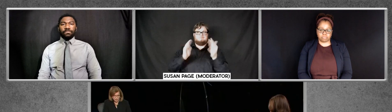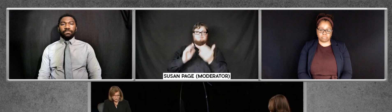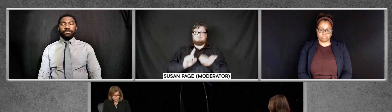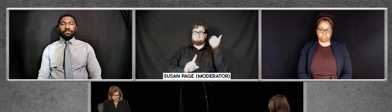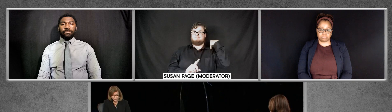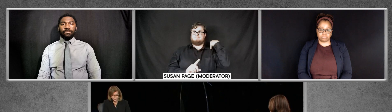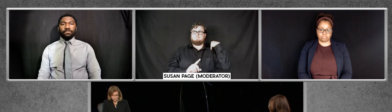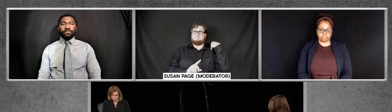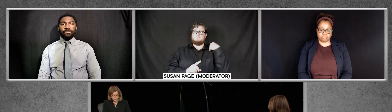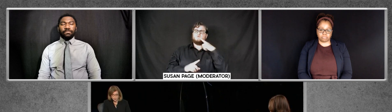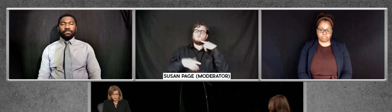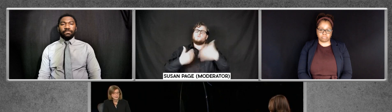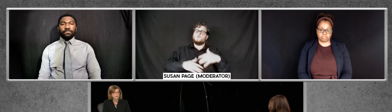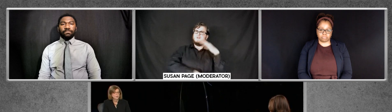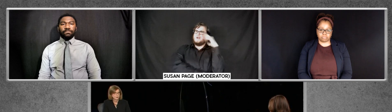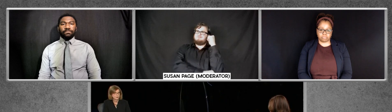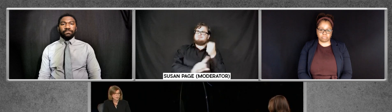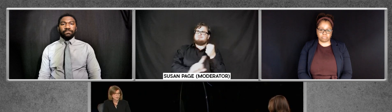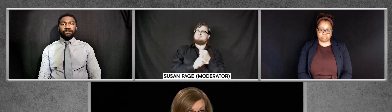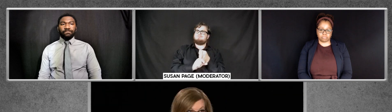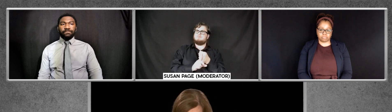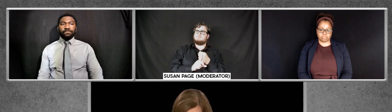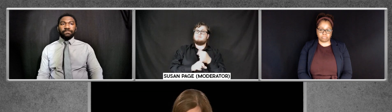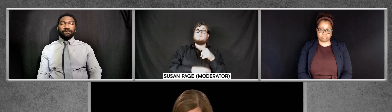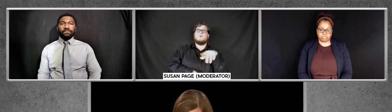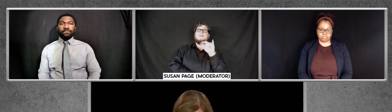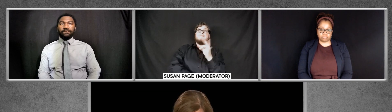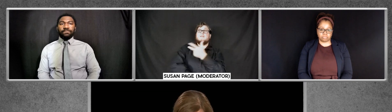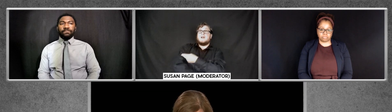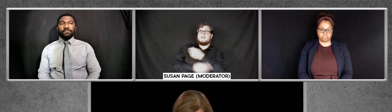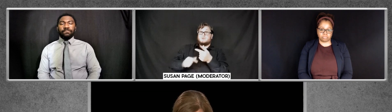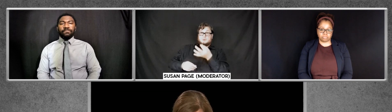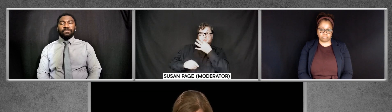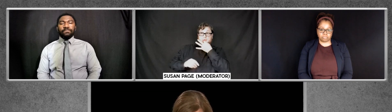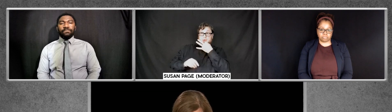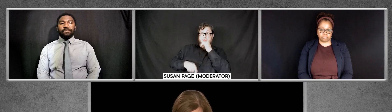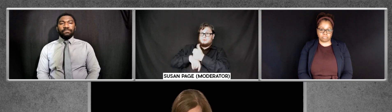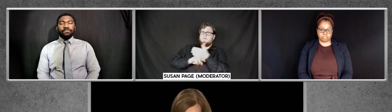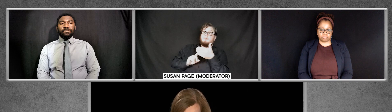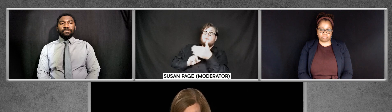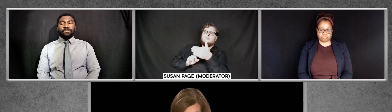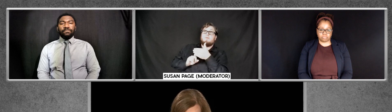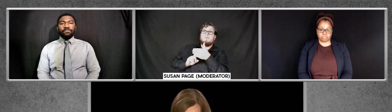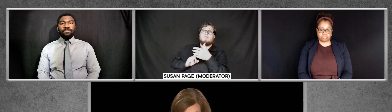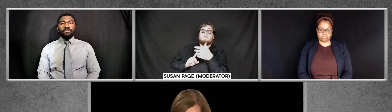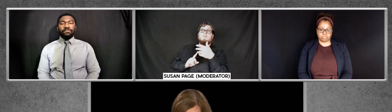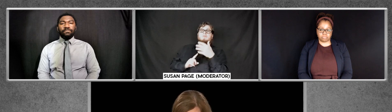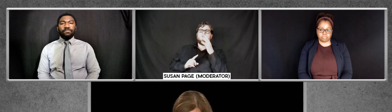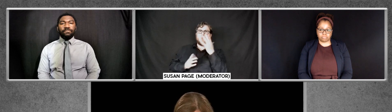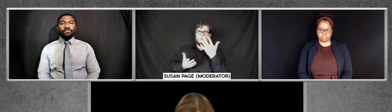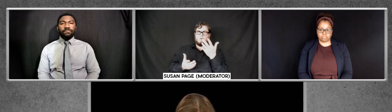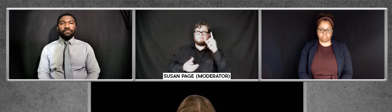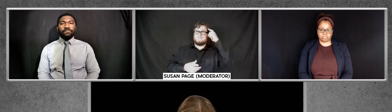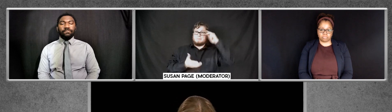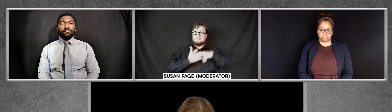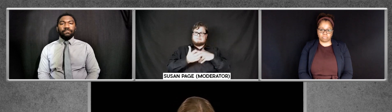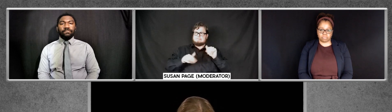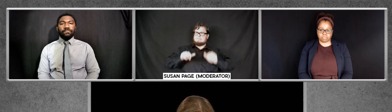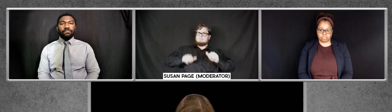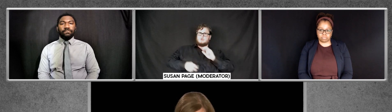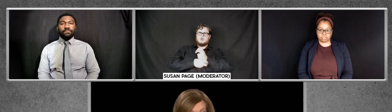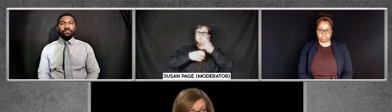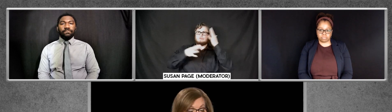if a vaccine is released soon, the next administration will face hard choices. What would a Biden administration do in